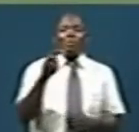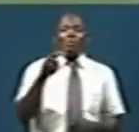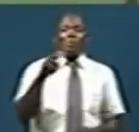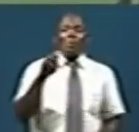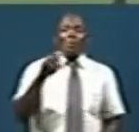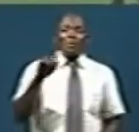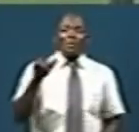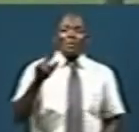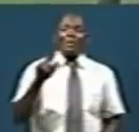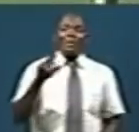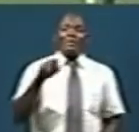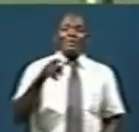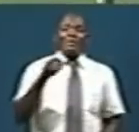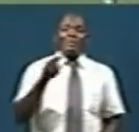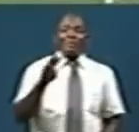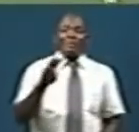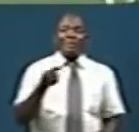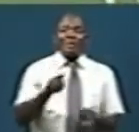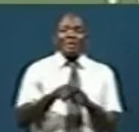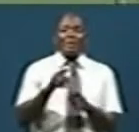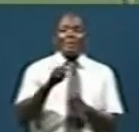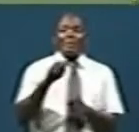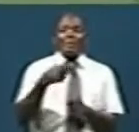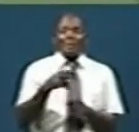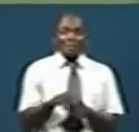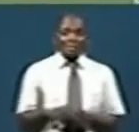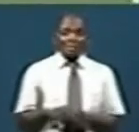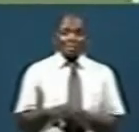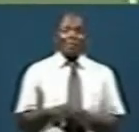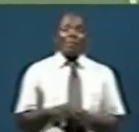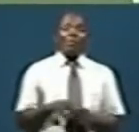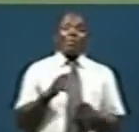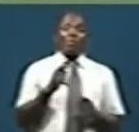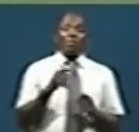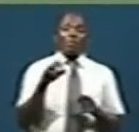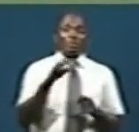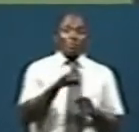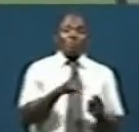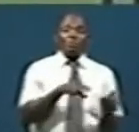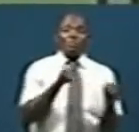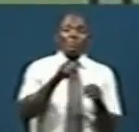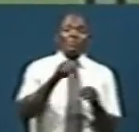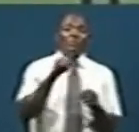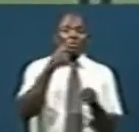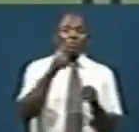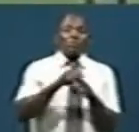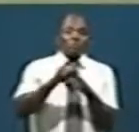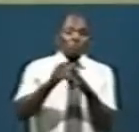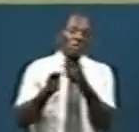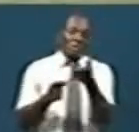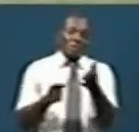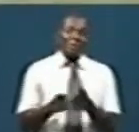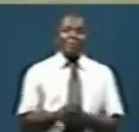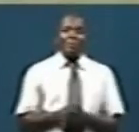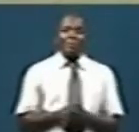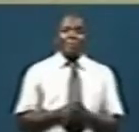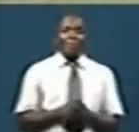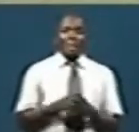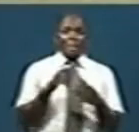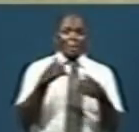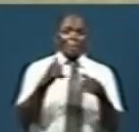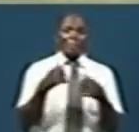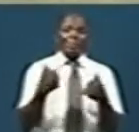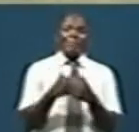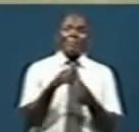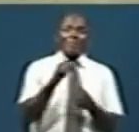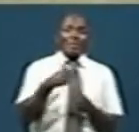Chumesi, Shafi Umumuni, and Gideon Mensah. They will move to Cape Coast on Tuesday to continue their preparations. The match against South